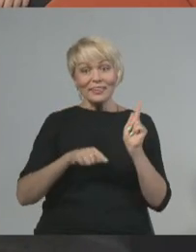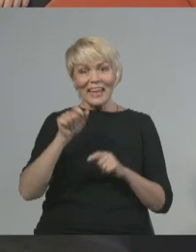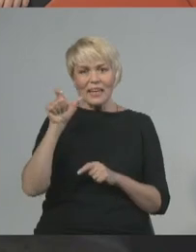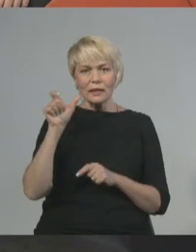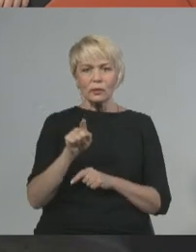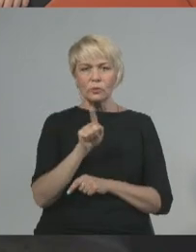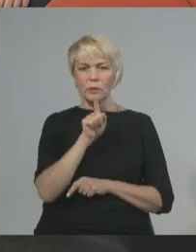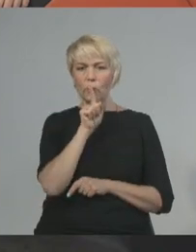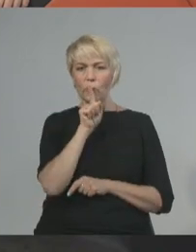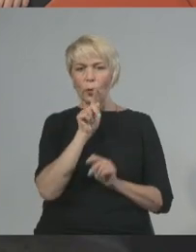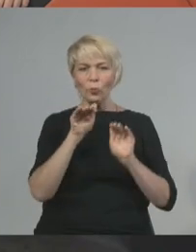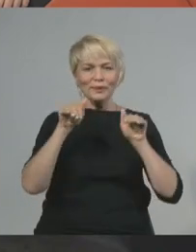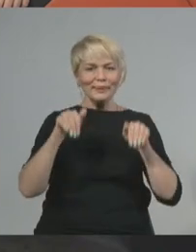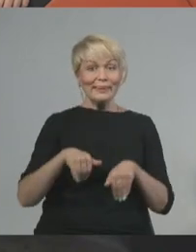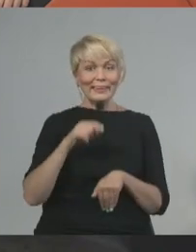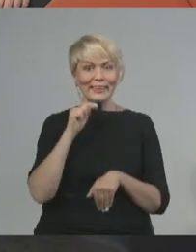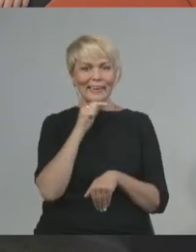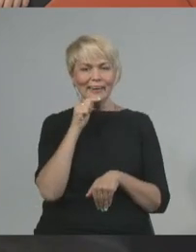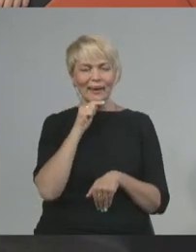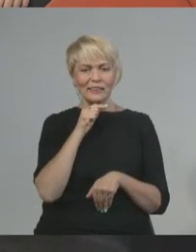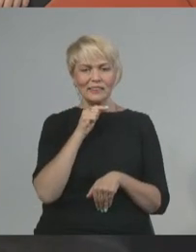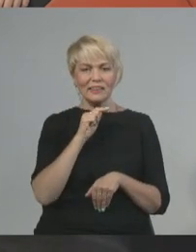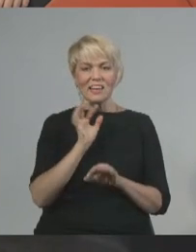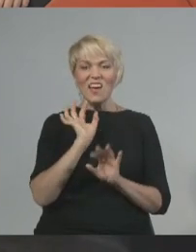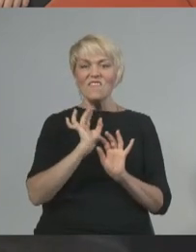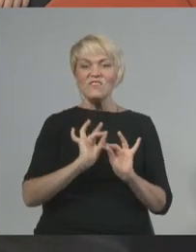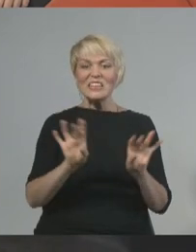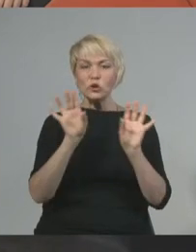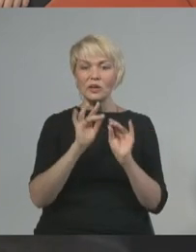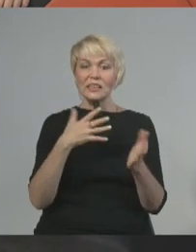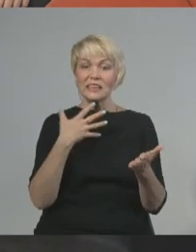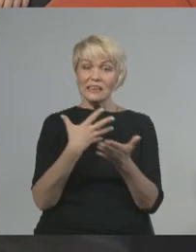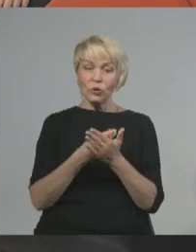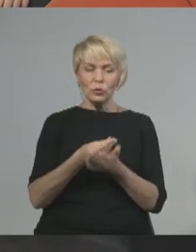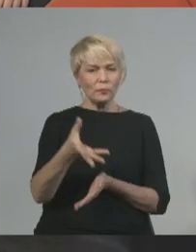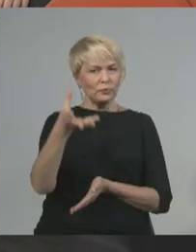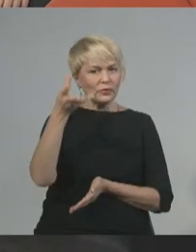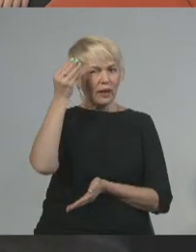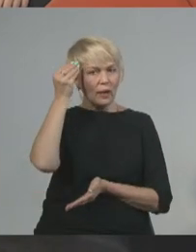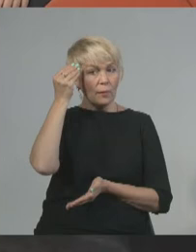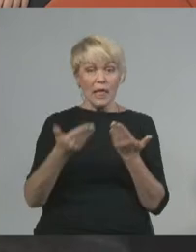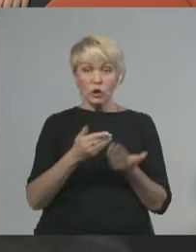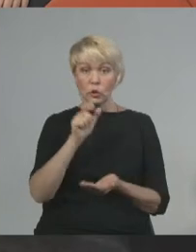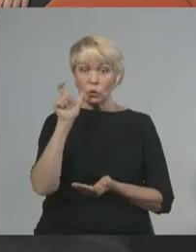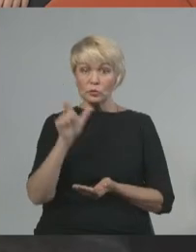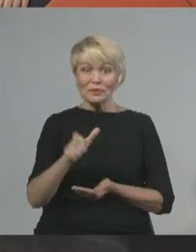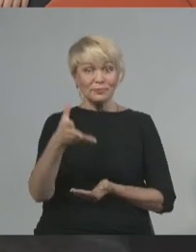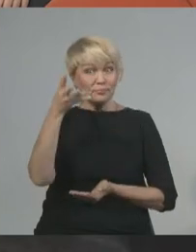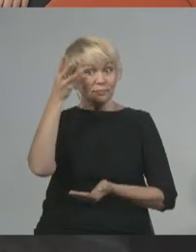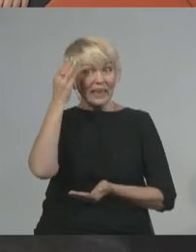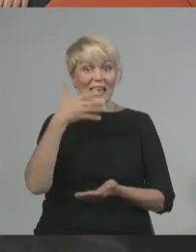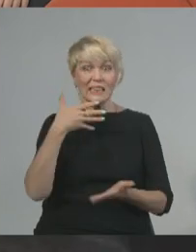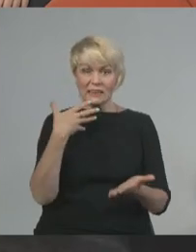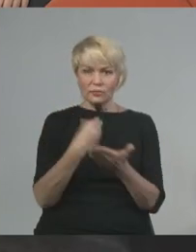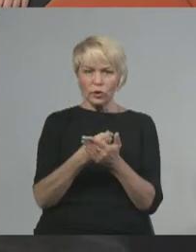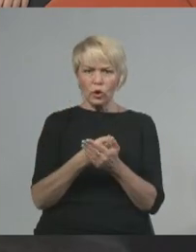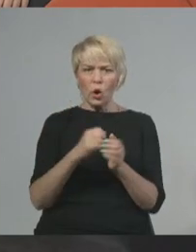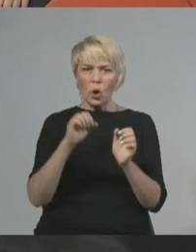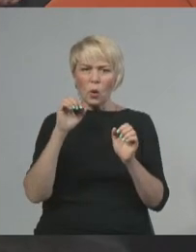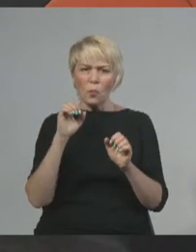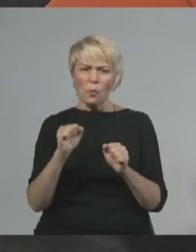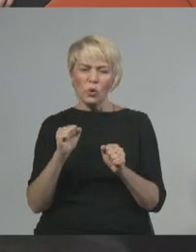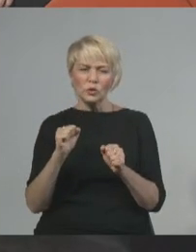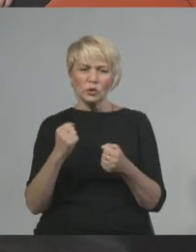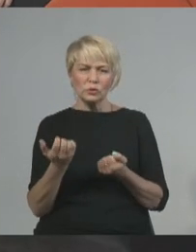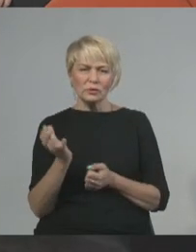not either patriotic or not politically correct to highlight this topic right now there could be a big variety